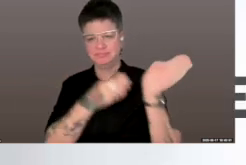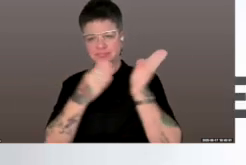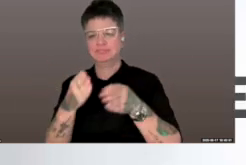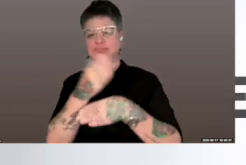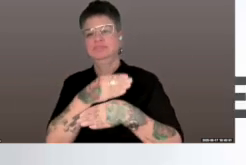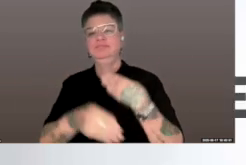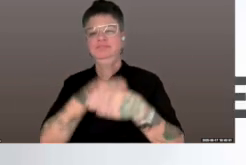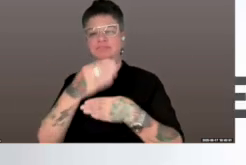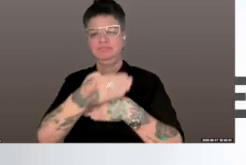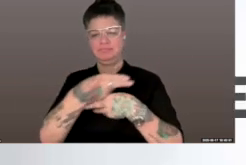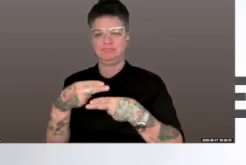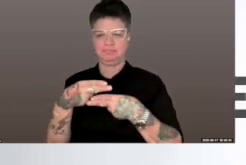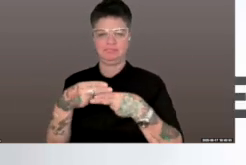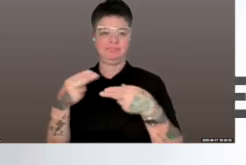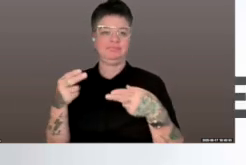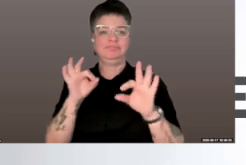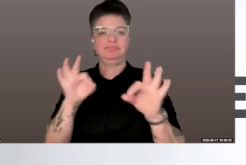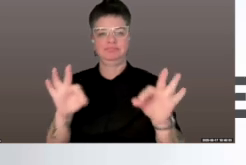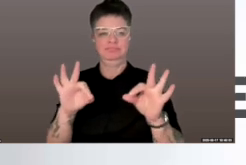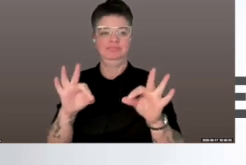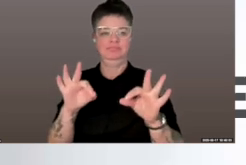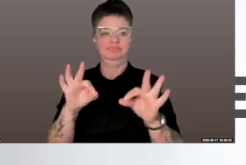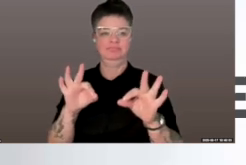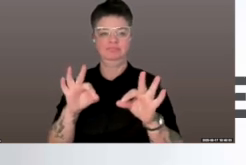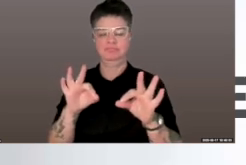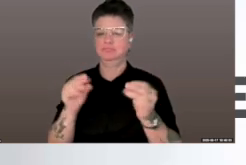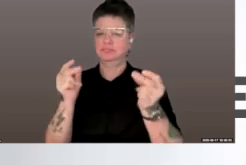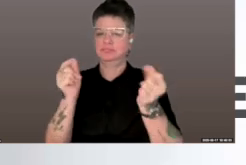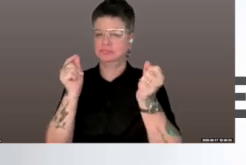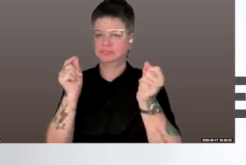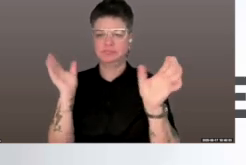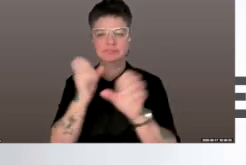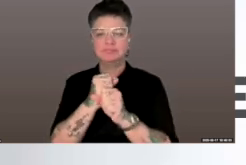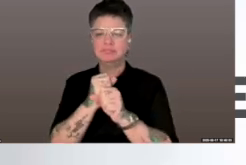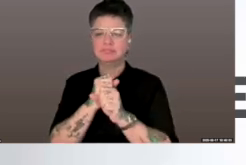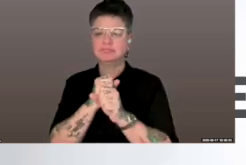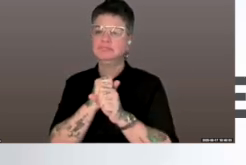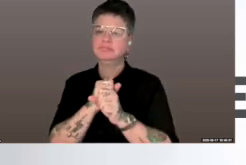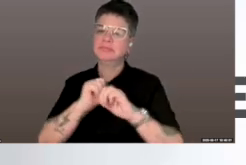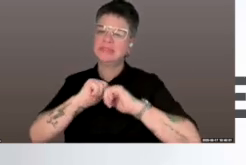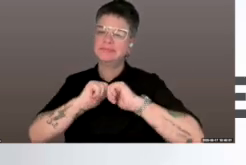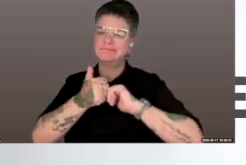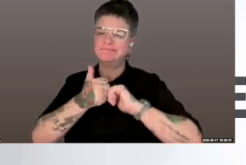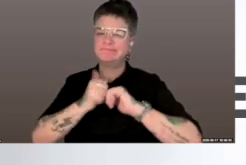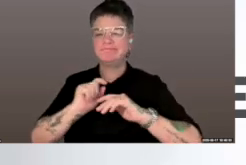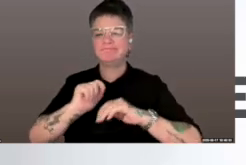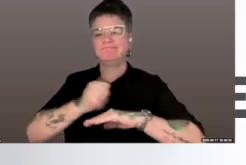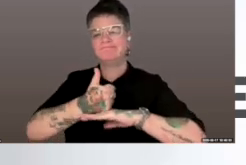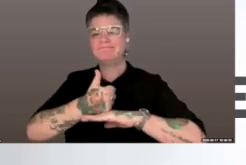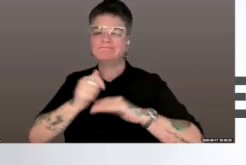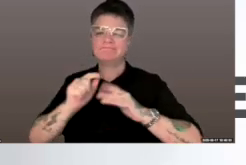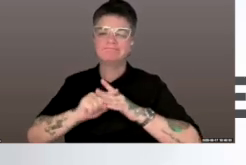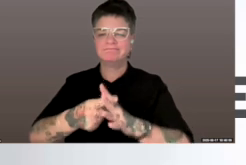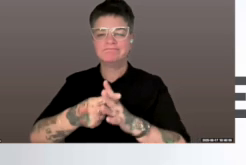Perfect. So just a quick summary of implementation manual changes that we are making. Per